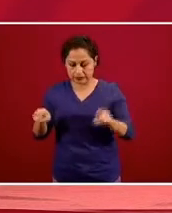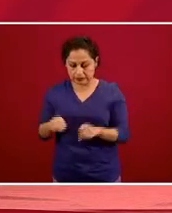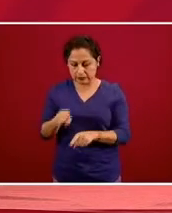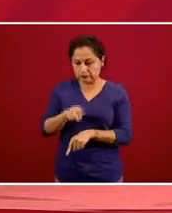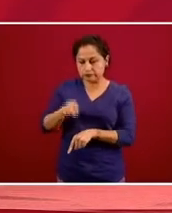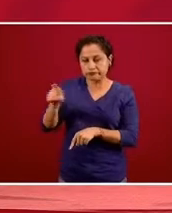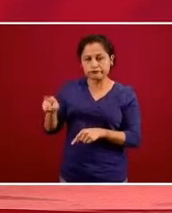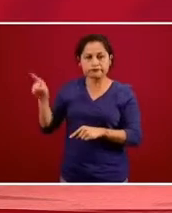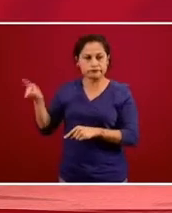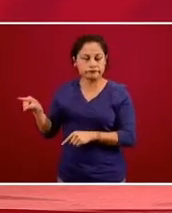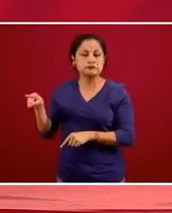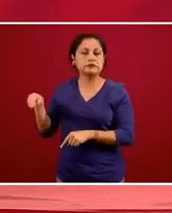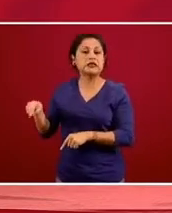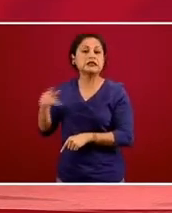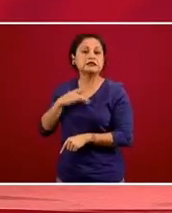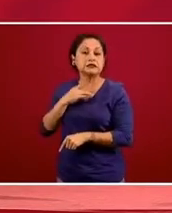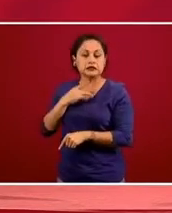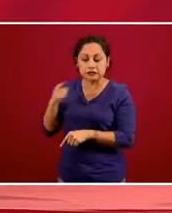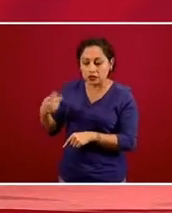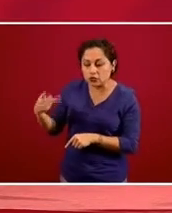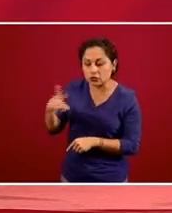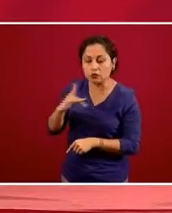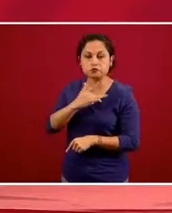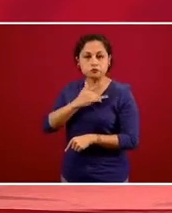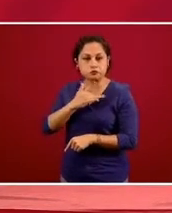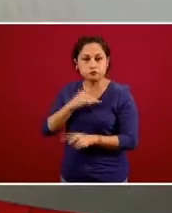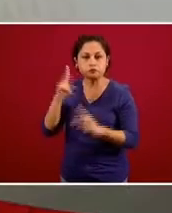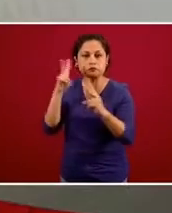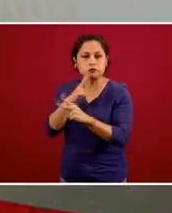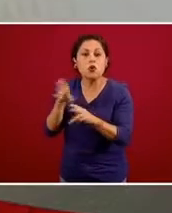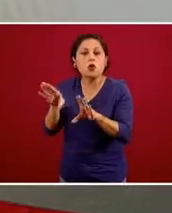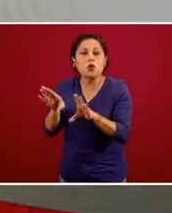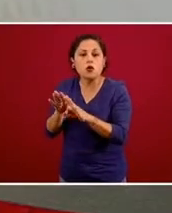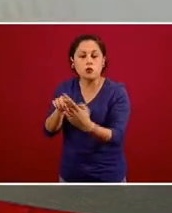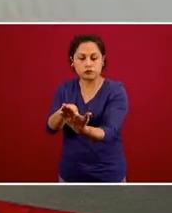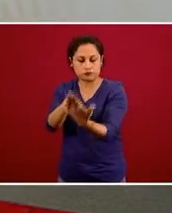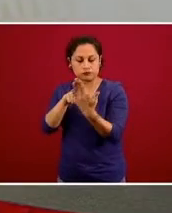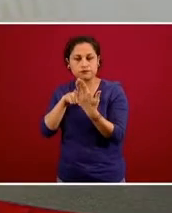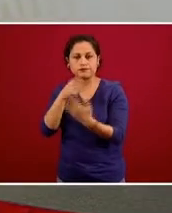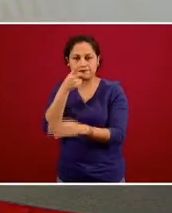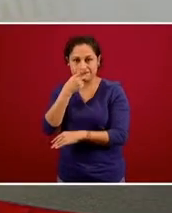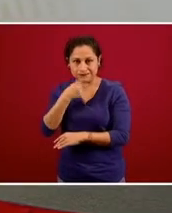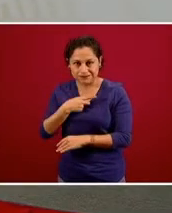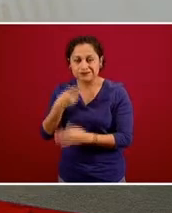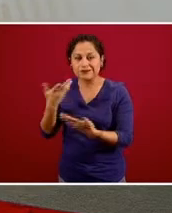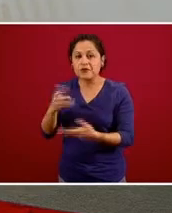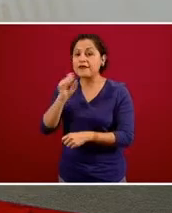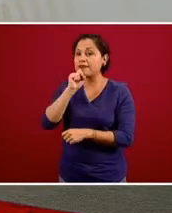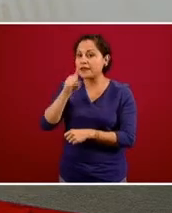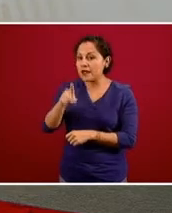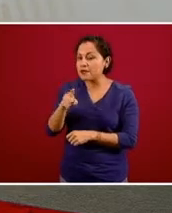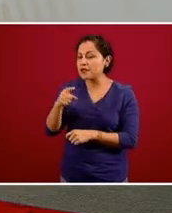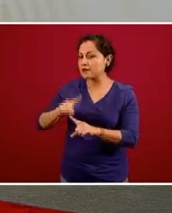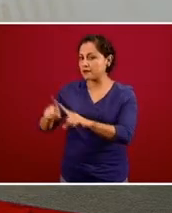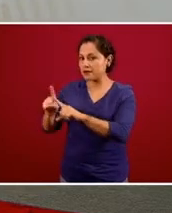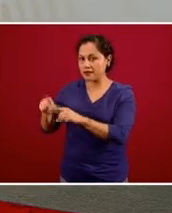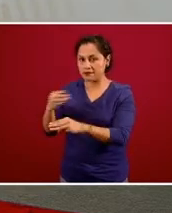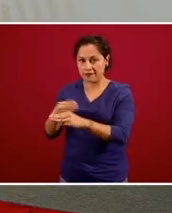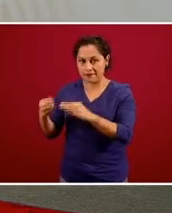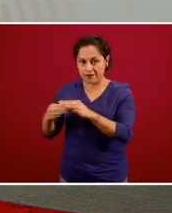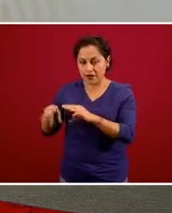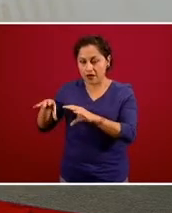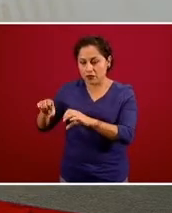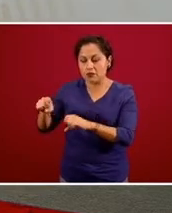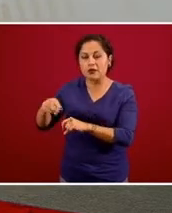assisted mechanical respiration, so they will require a ventilator, and they will require infusion pumps,